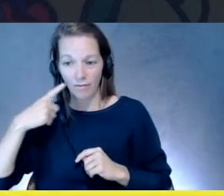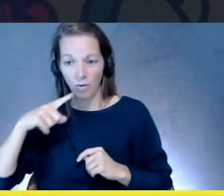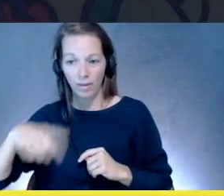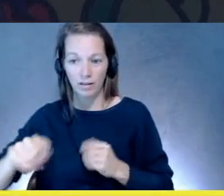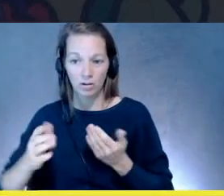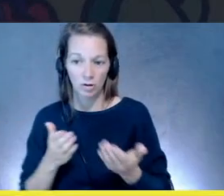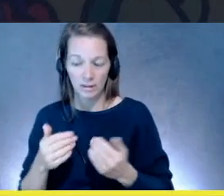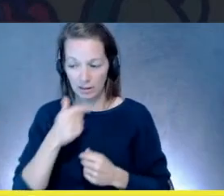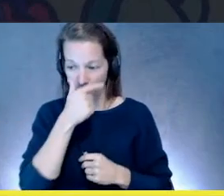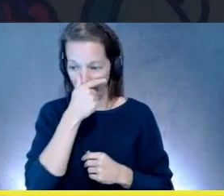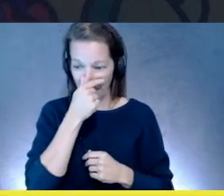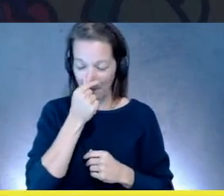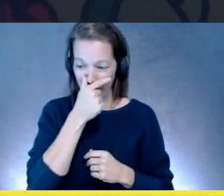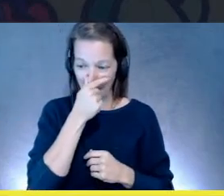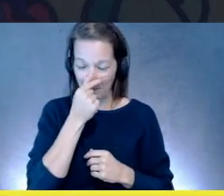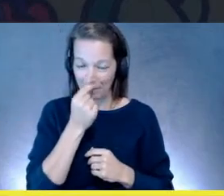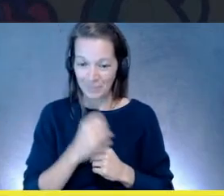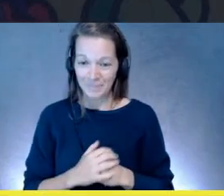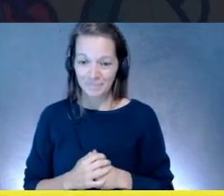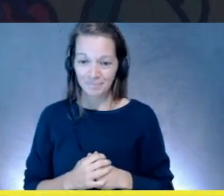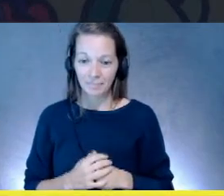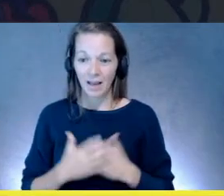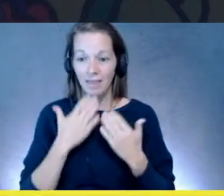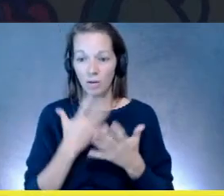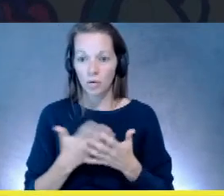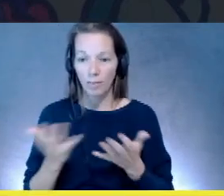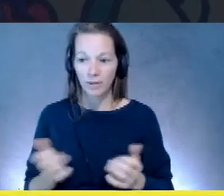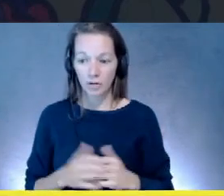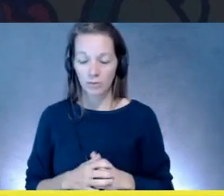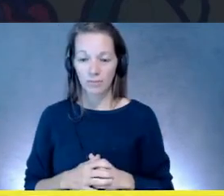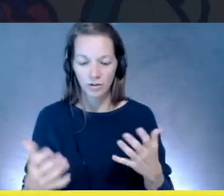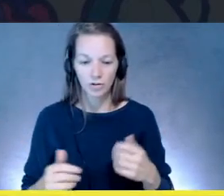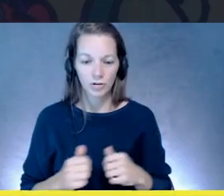services? Thank you so much.